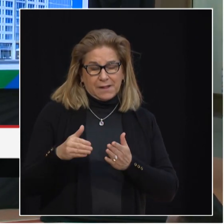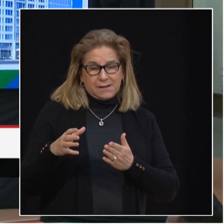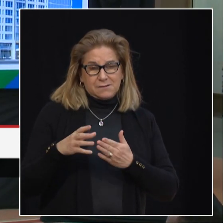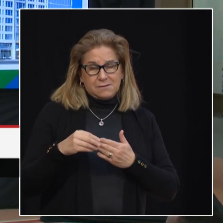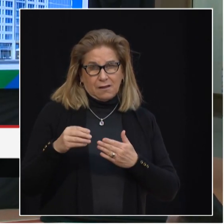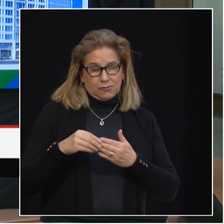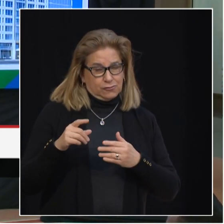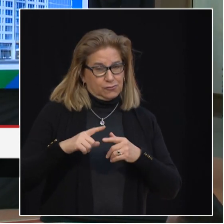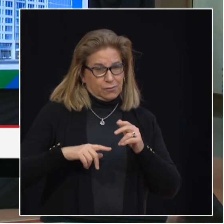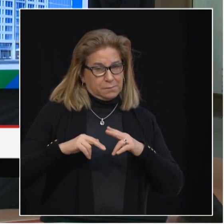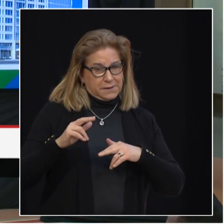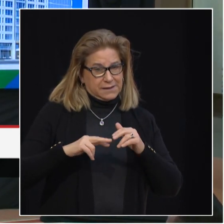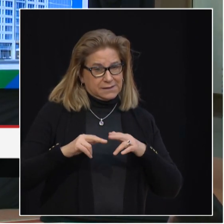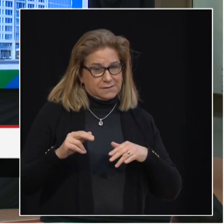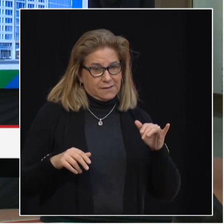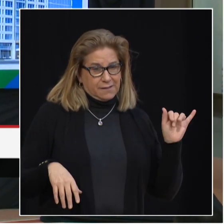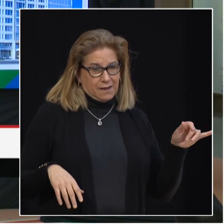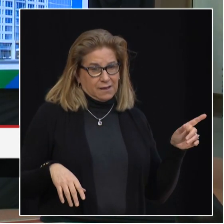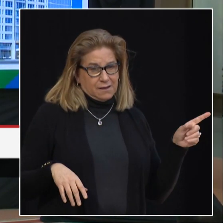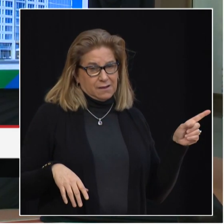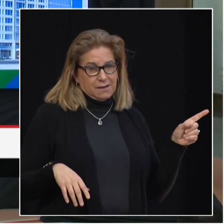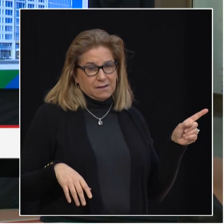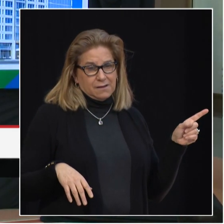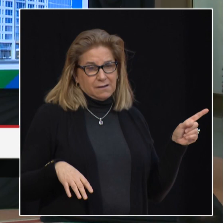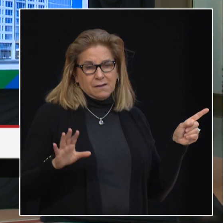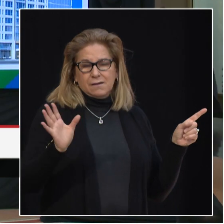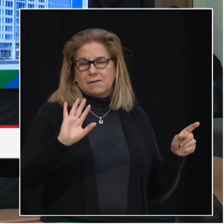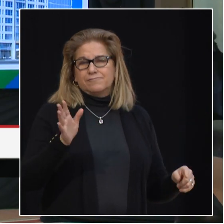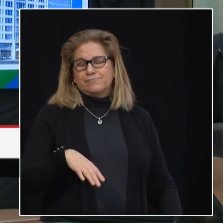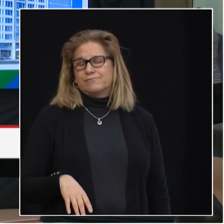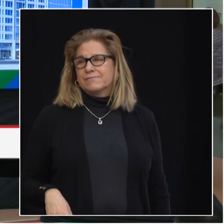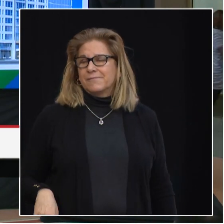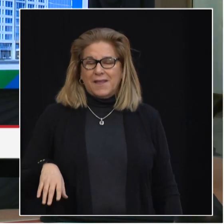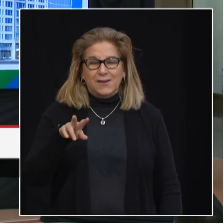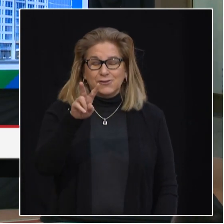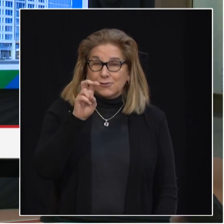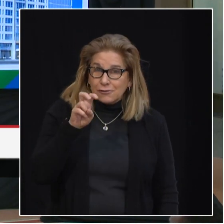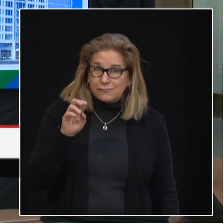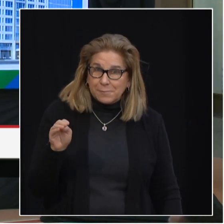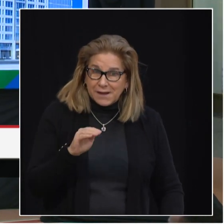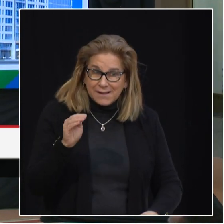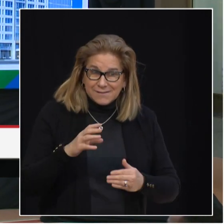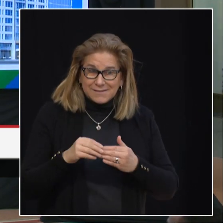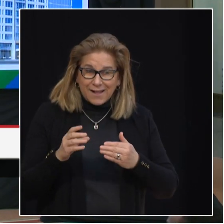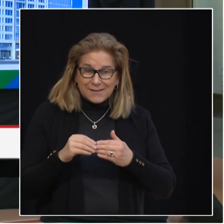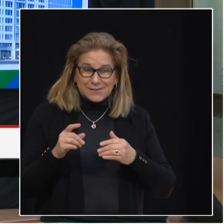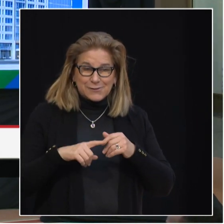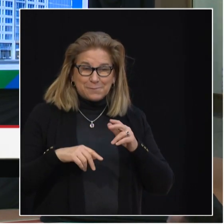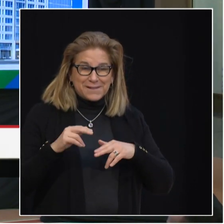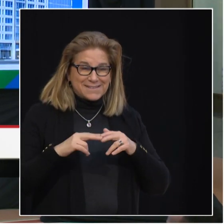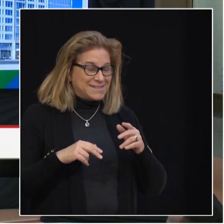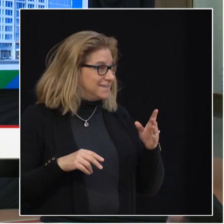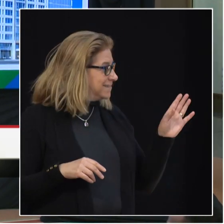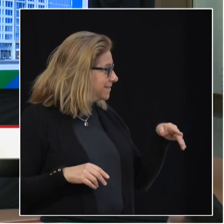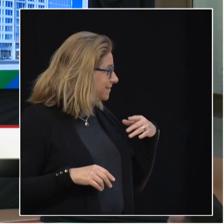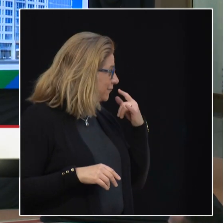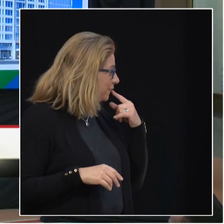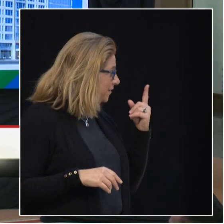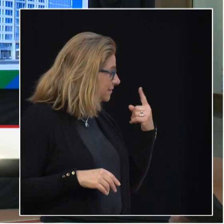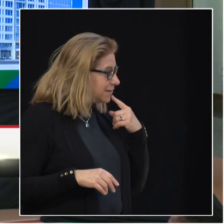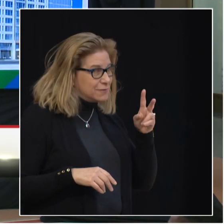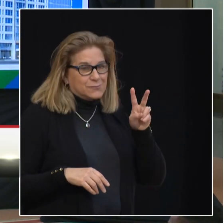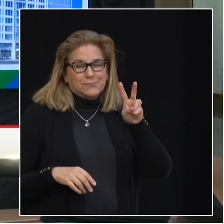way. $200 million. The price has gone up as we've sat here. But